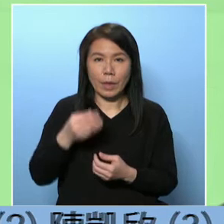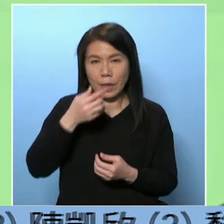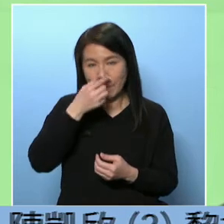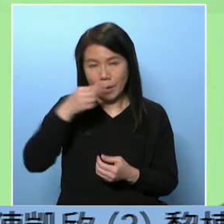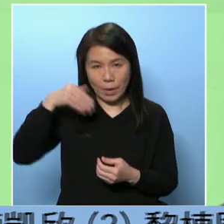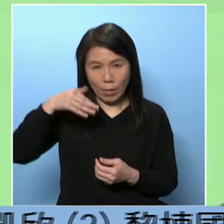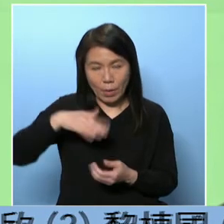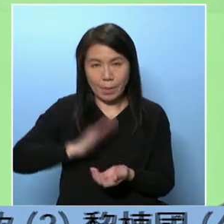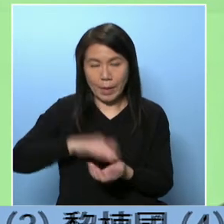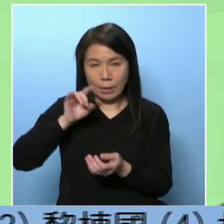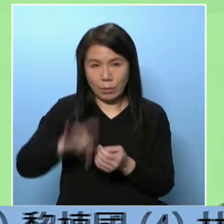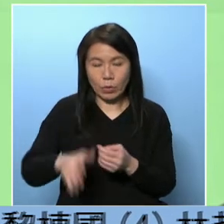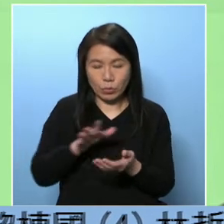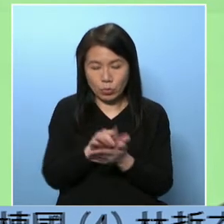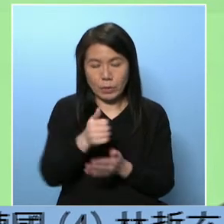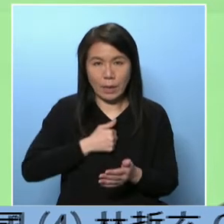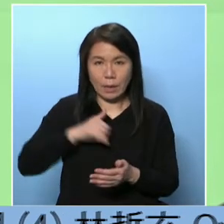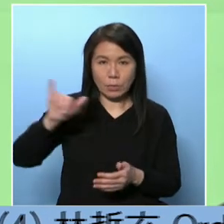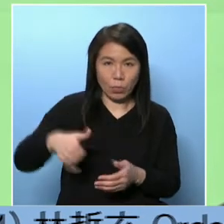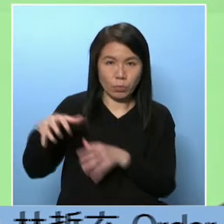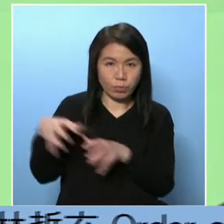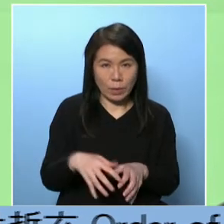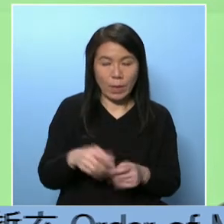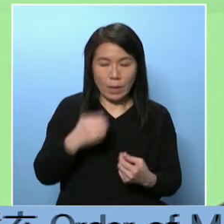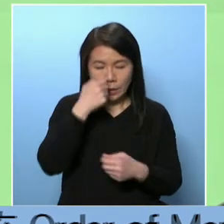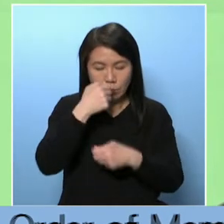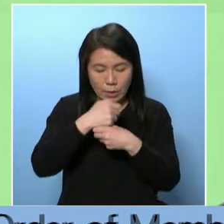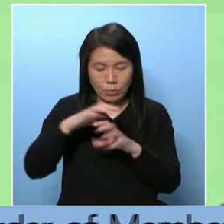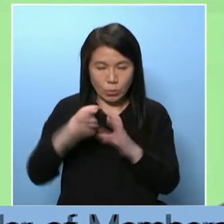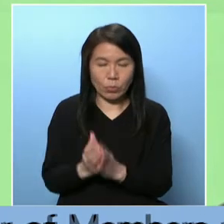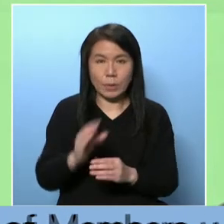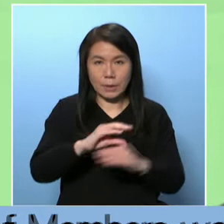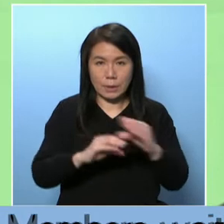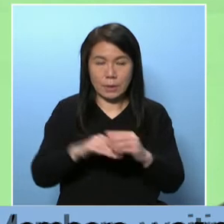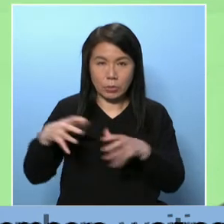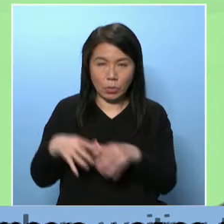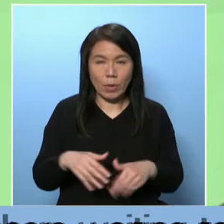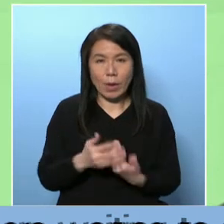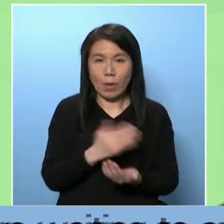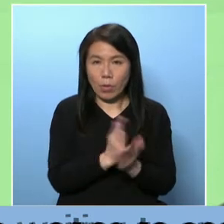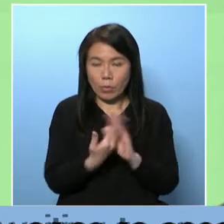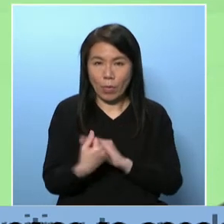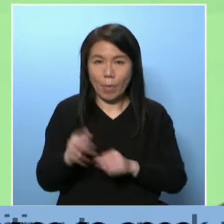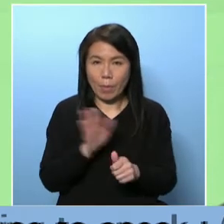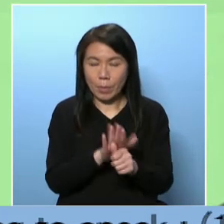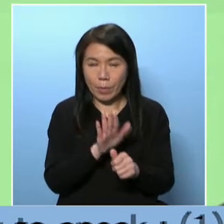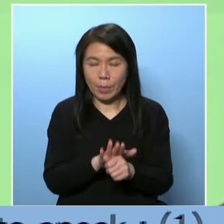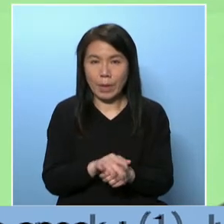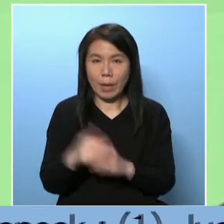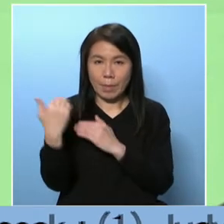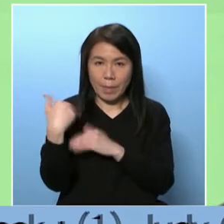government have agreed to set up five task forces, including the experts and also the investigation teams and